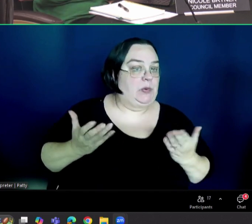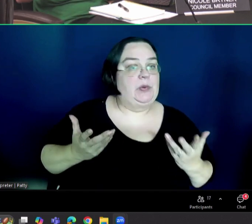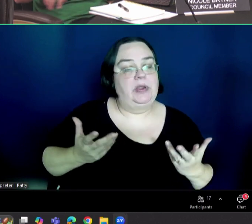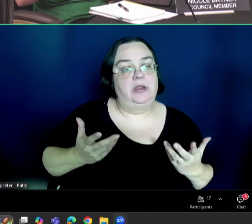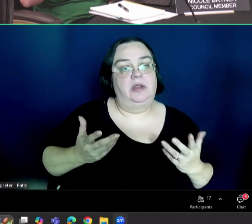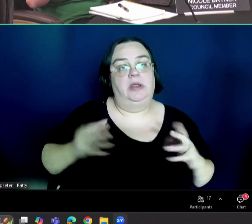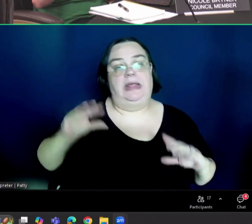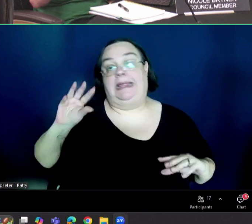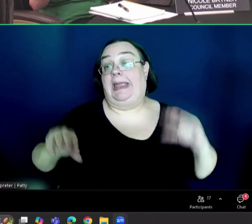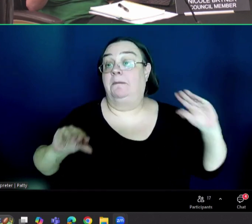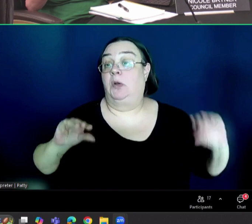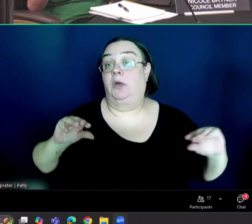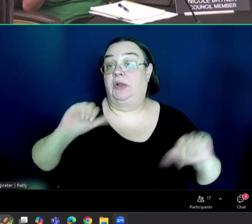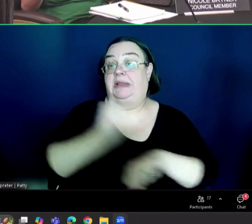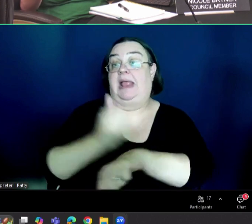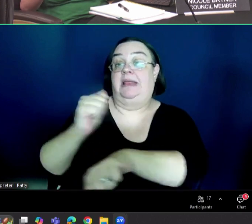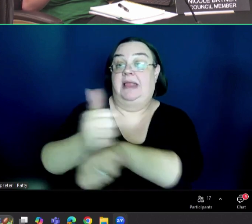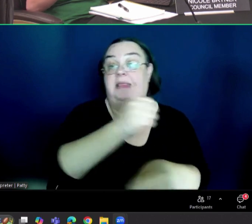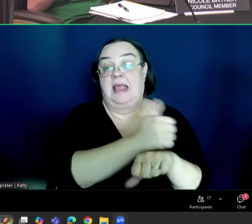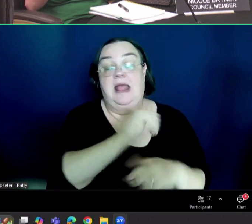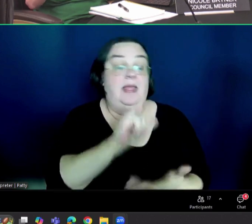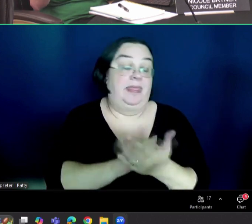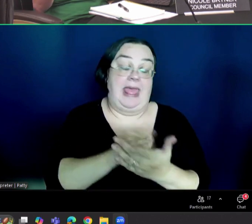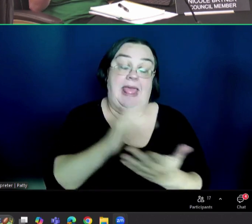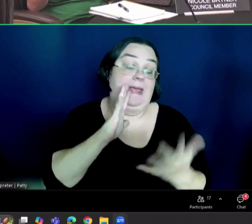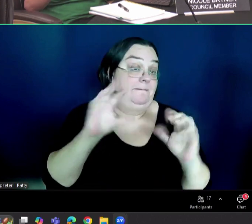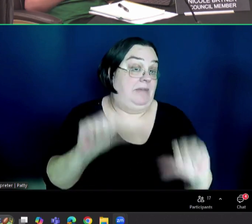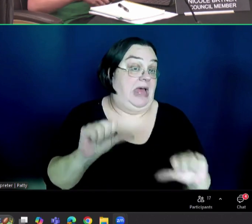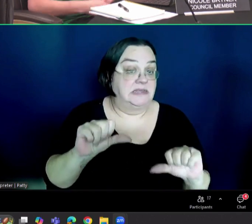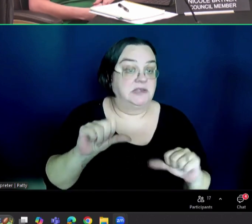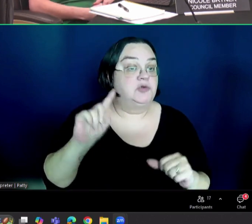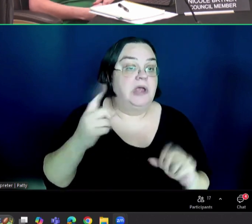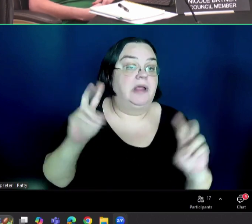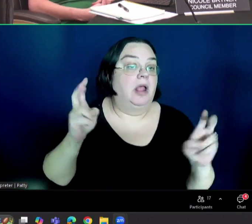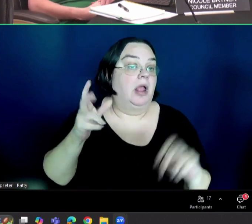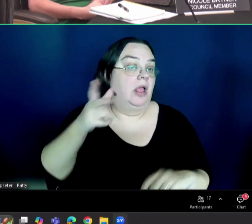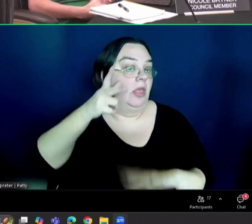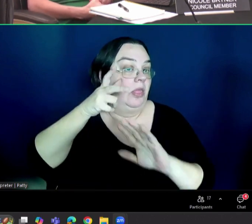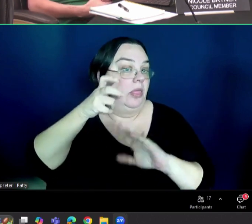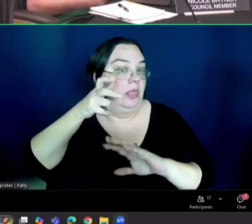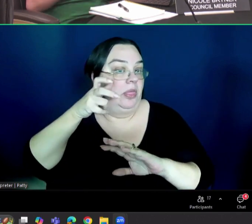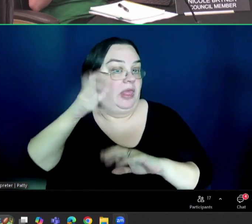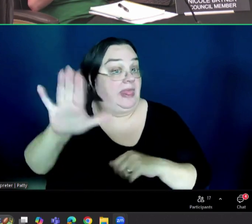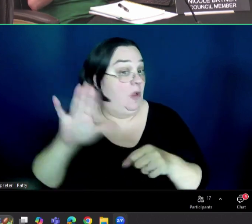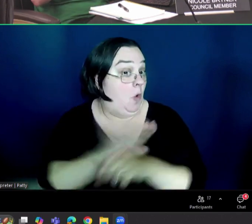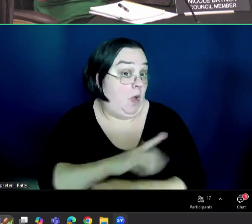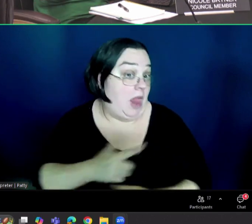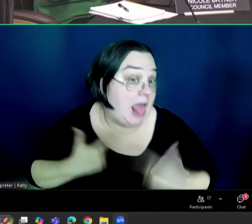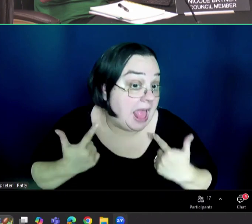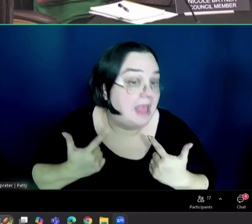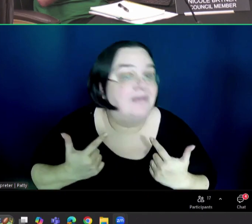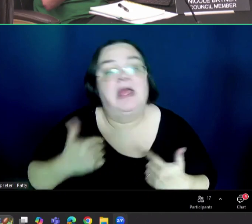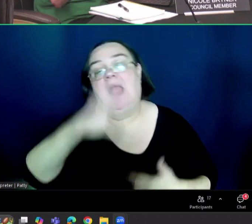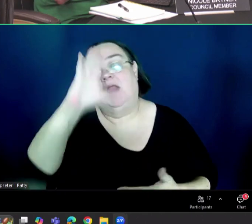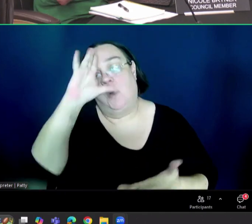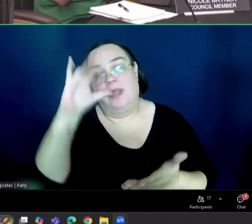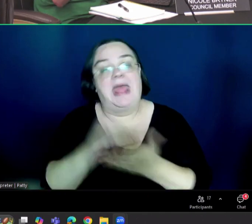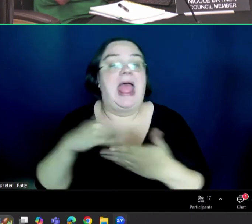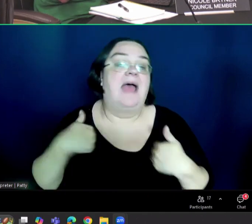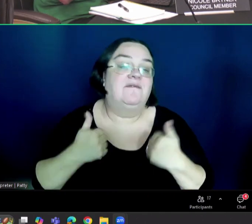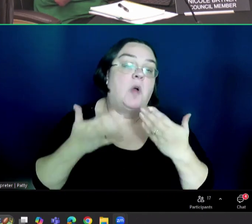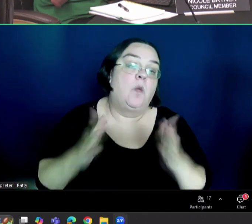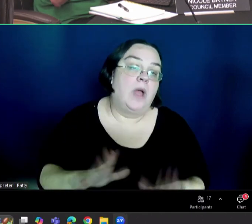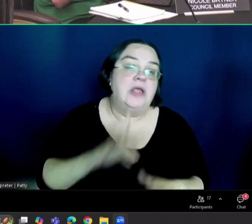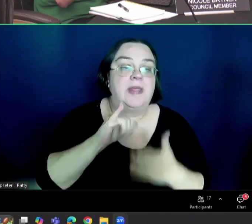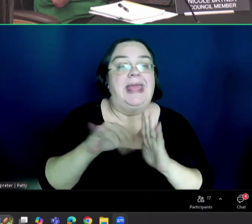cameras willy-nilly that potentially are just eavesdropping on their entire lives. I know there are ways to make the camera not